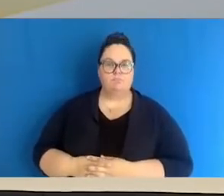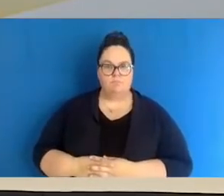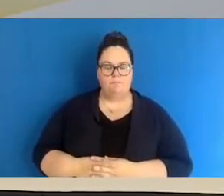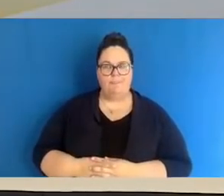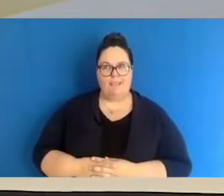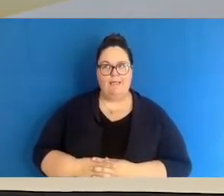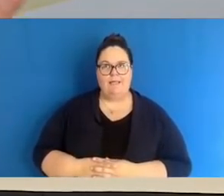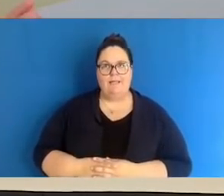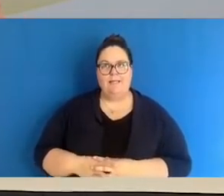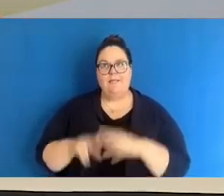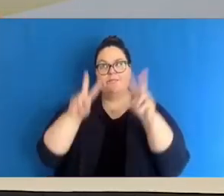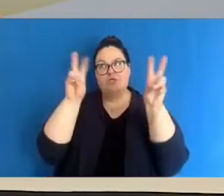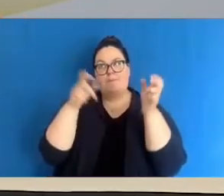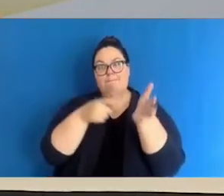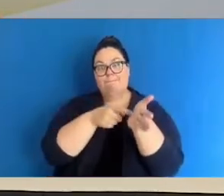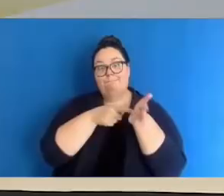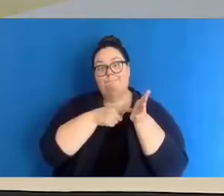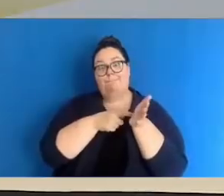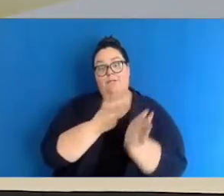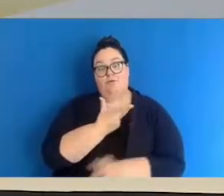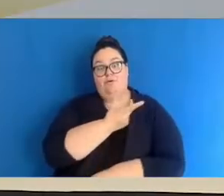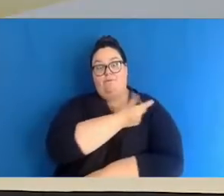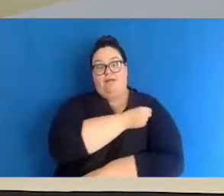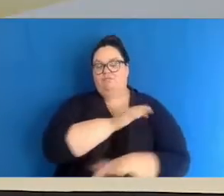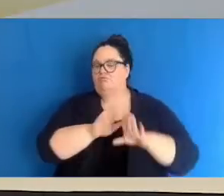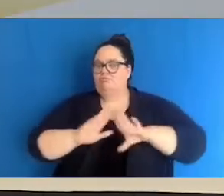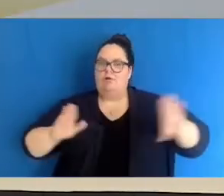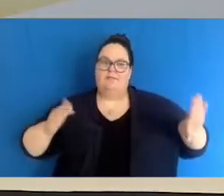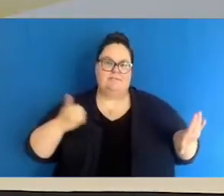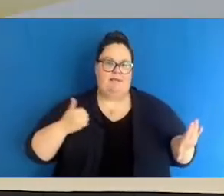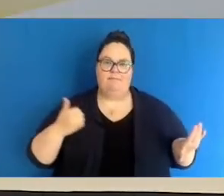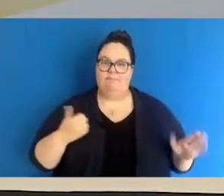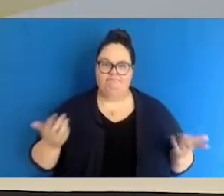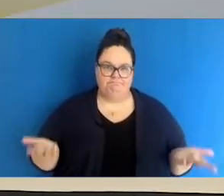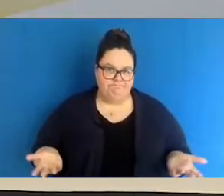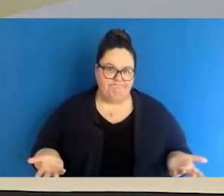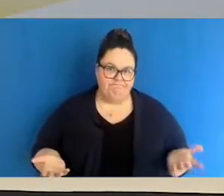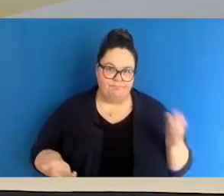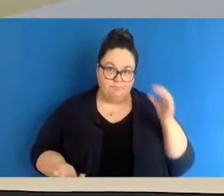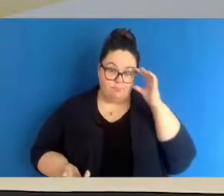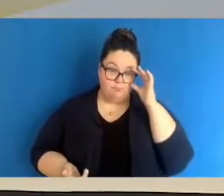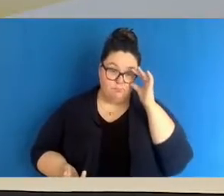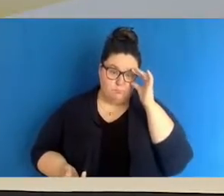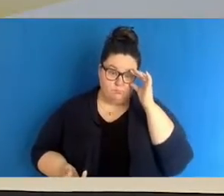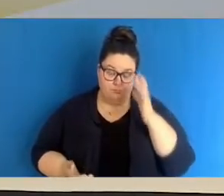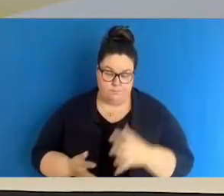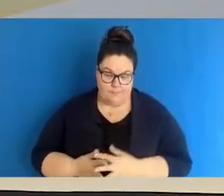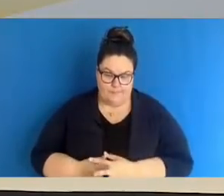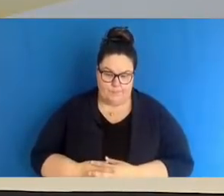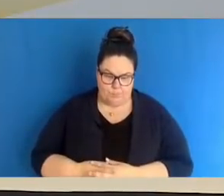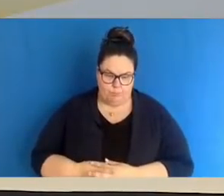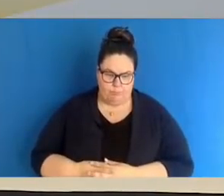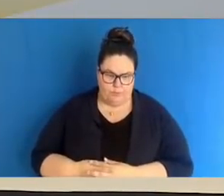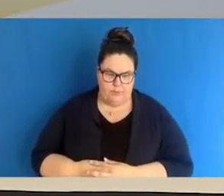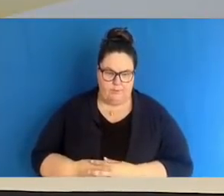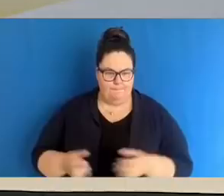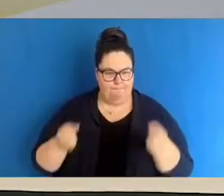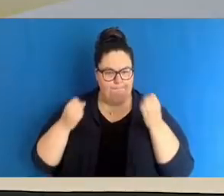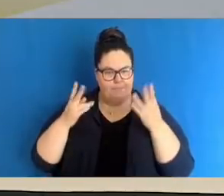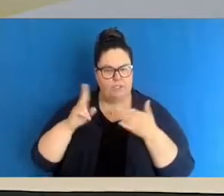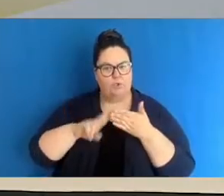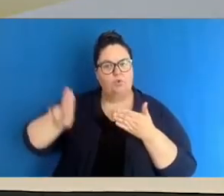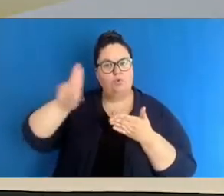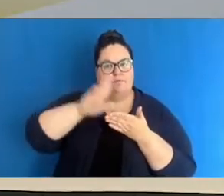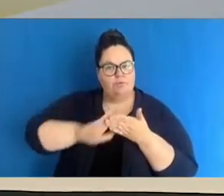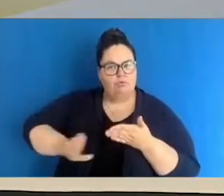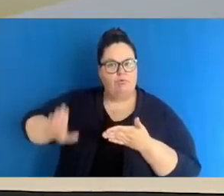mandatory vaccination we're hearing it right across the country, and certainly a number of the post-secondary